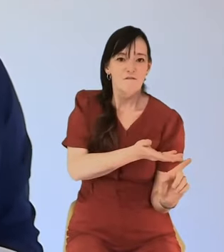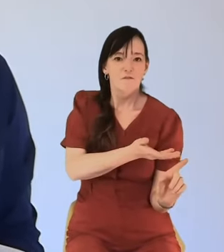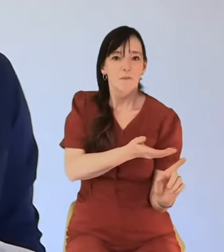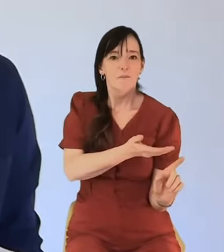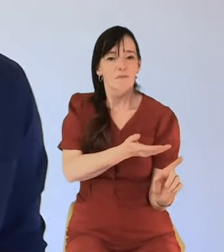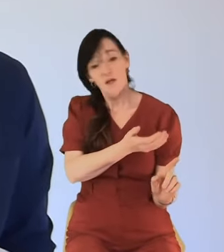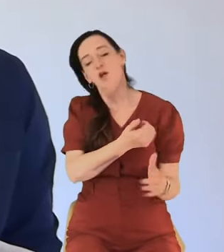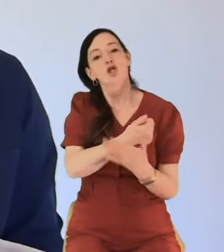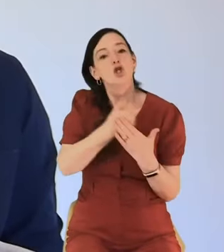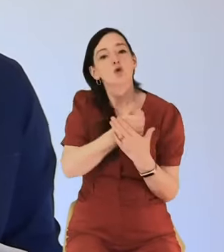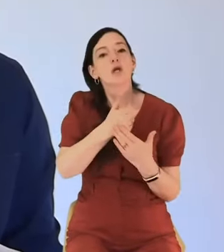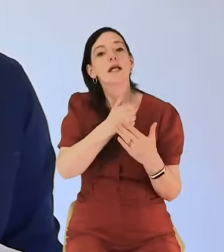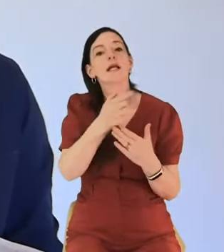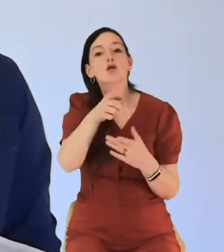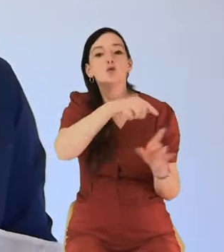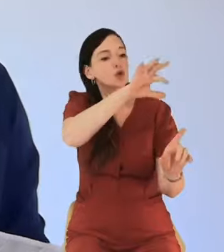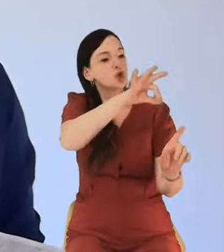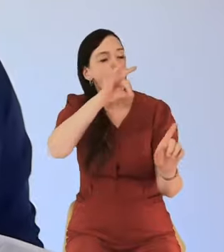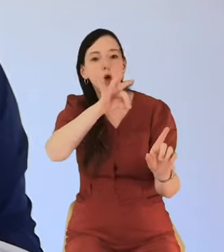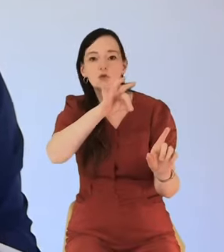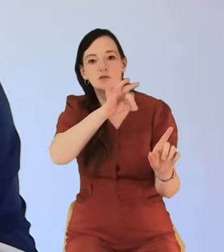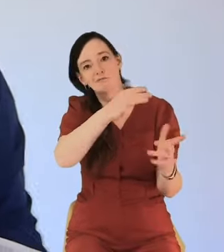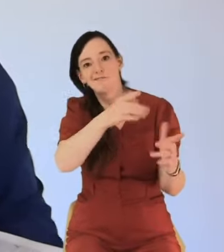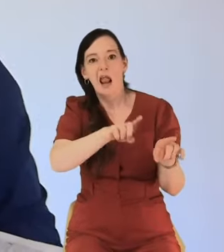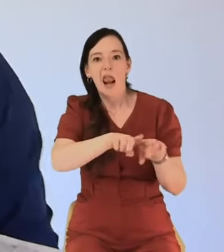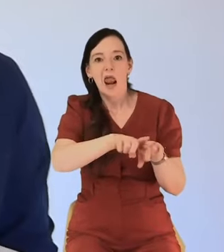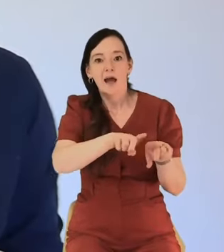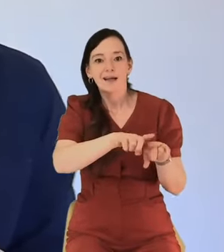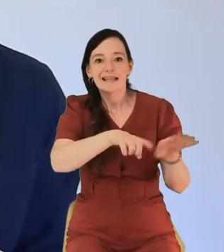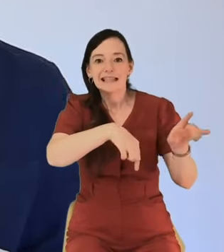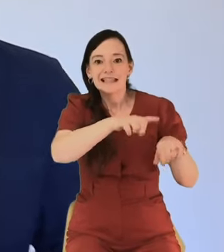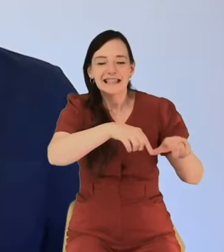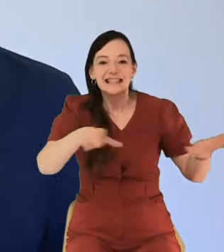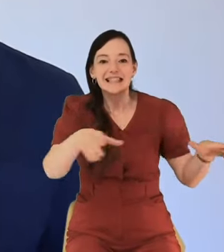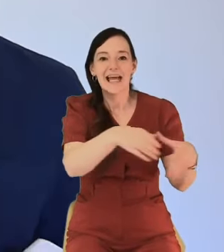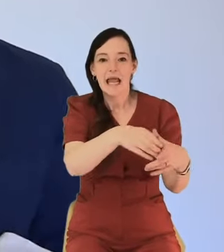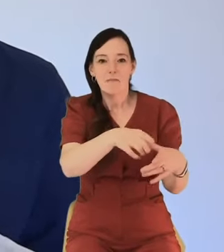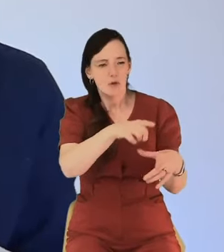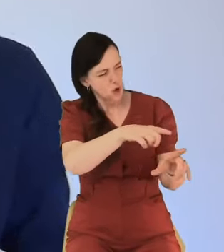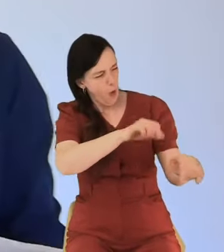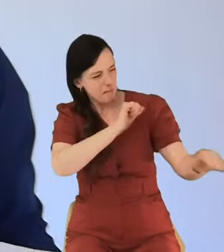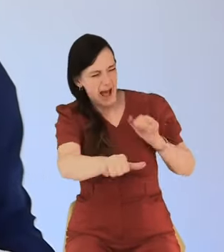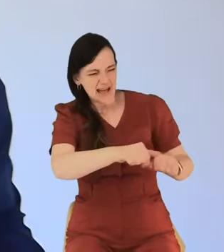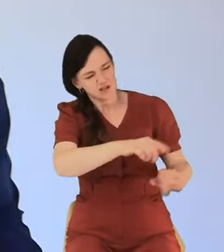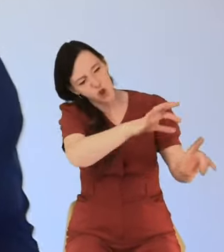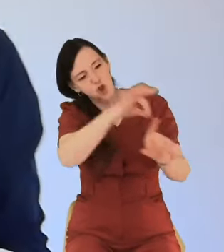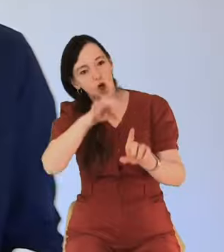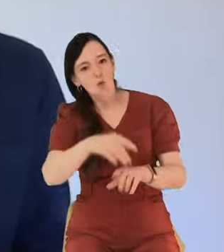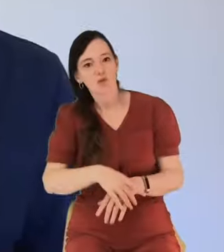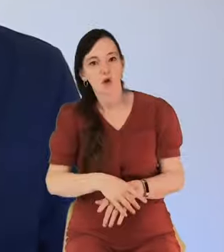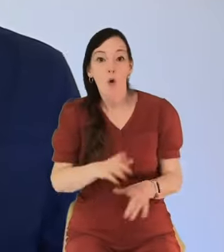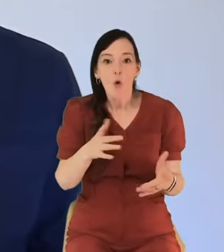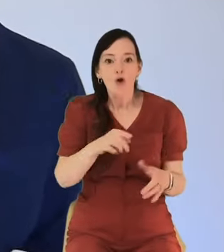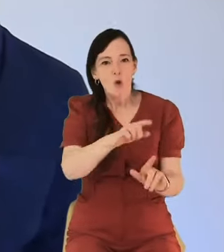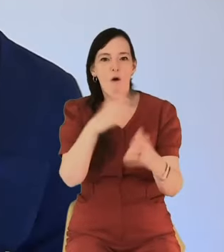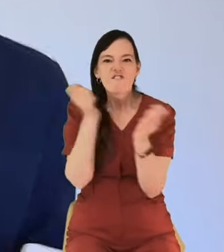you deserve a place on the team because you're fast or you're successful or you're funny, and it makes you